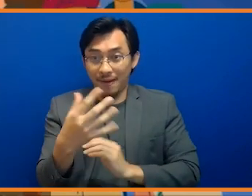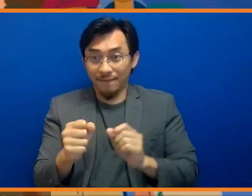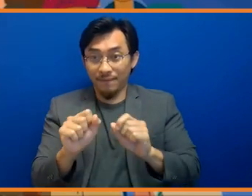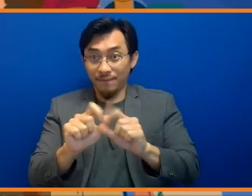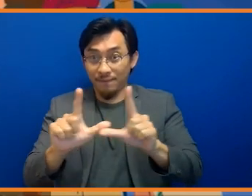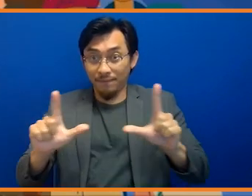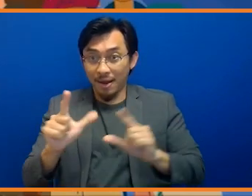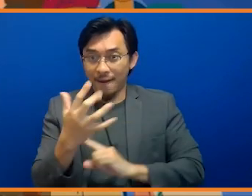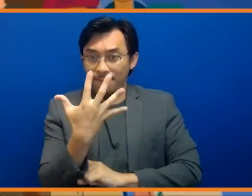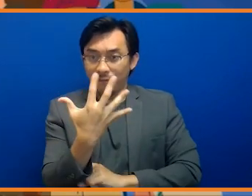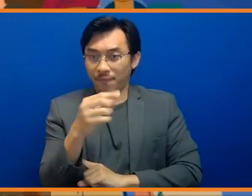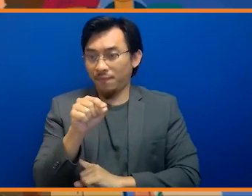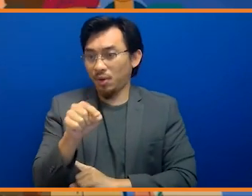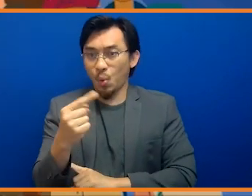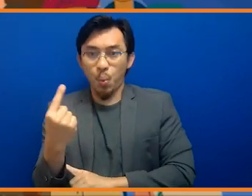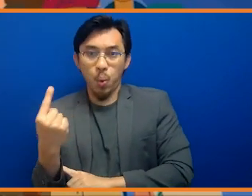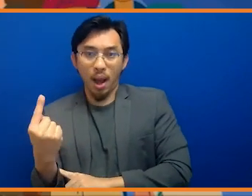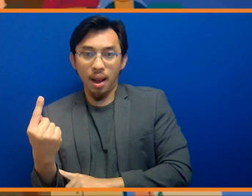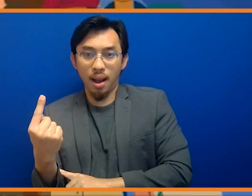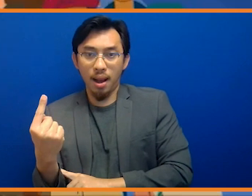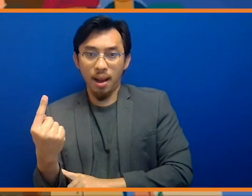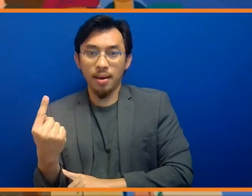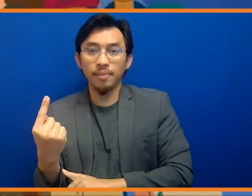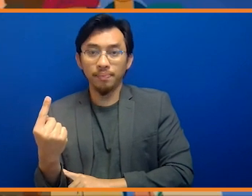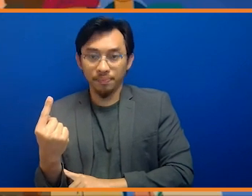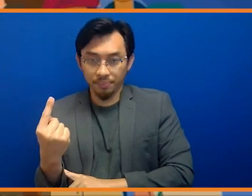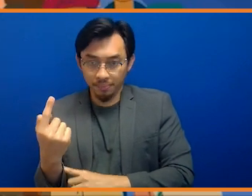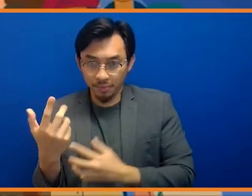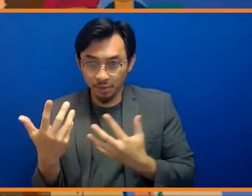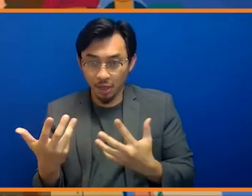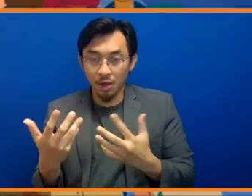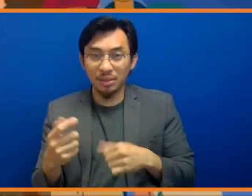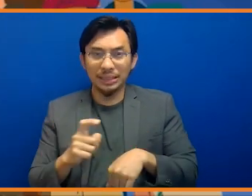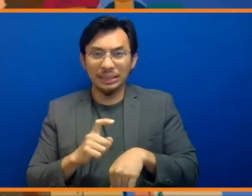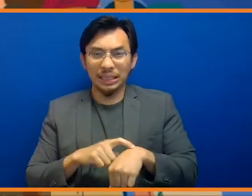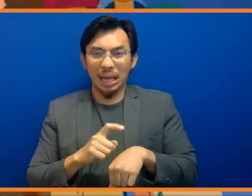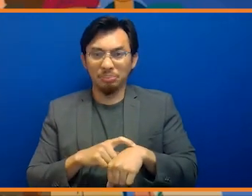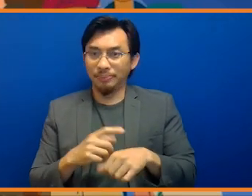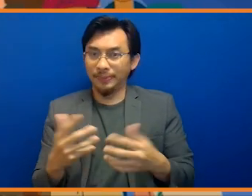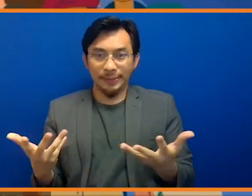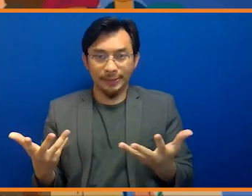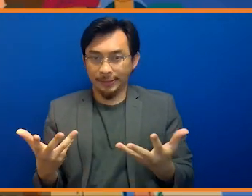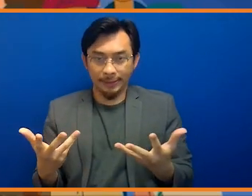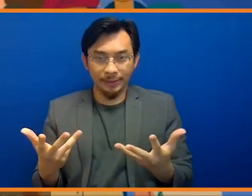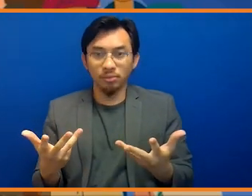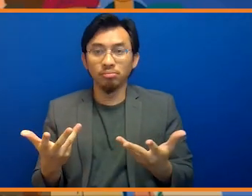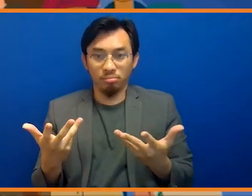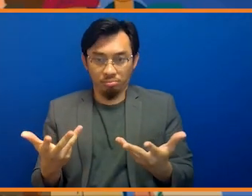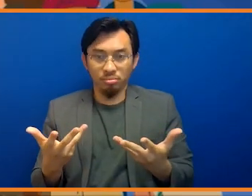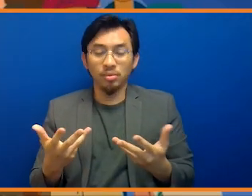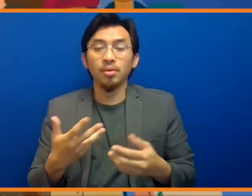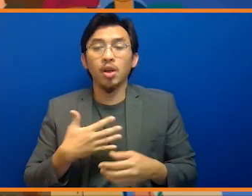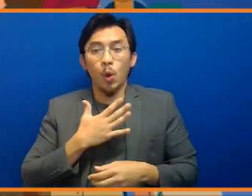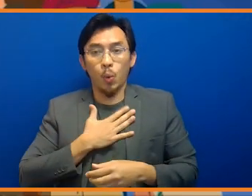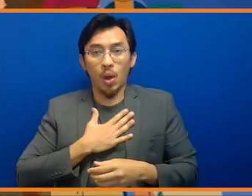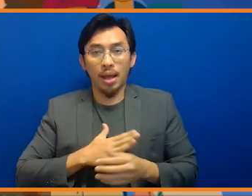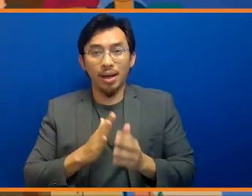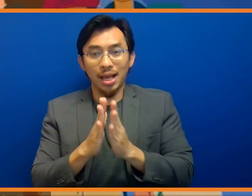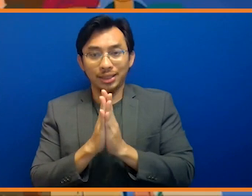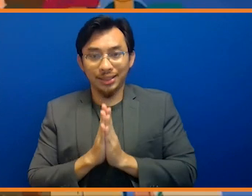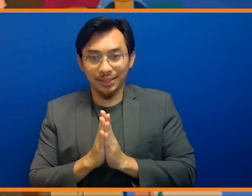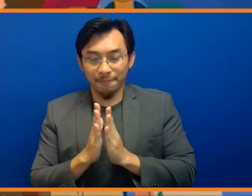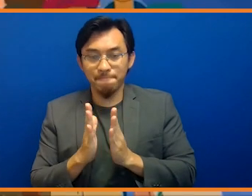is figure 5.1. Okay, so without limiting the time, I would like to ask